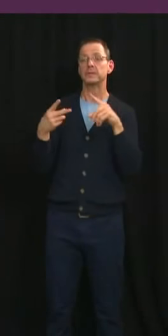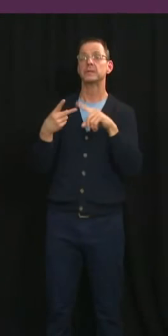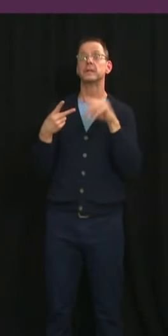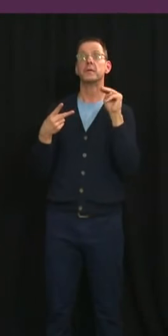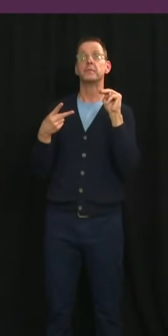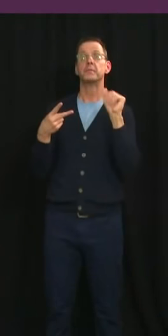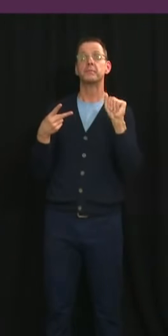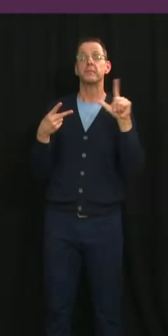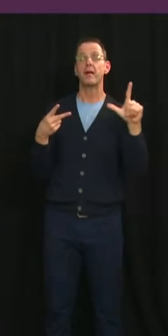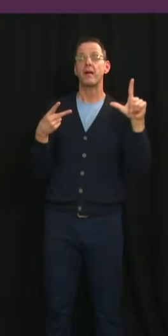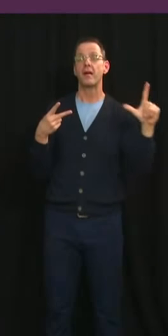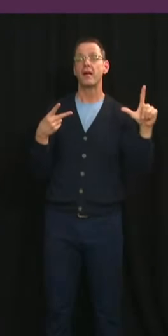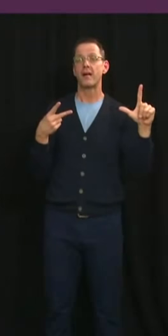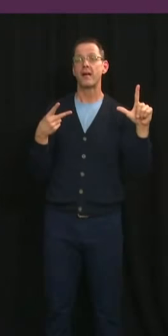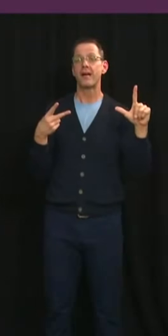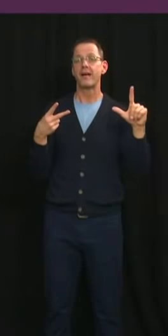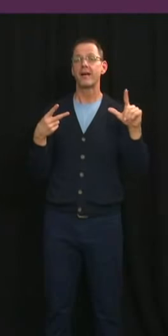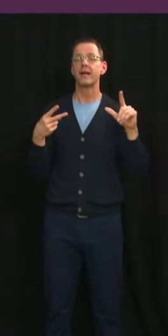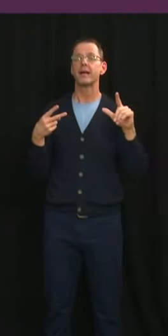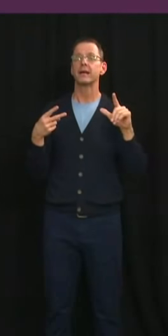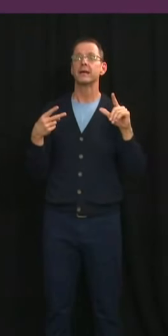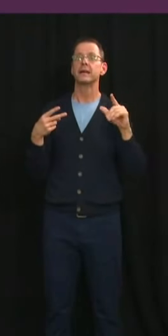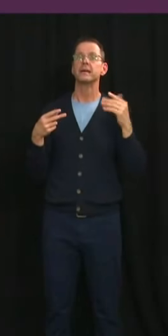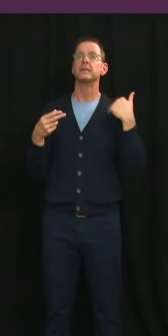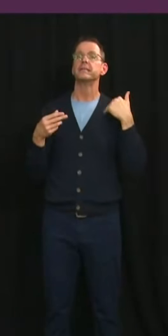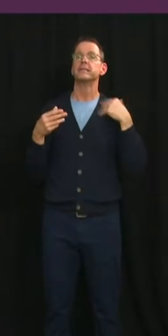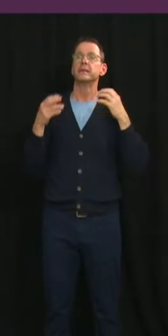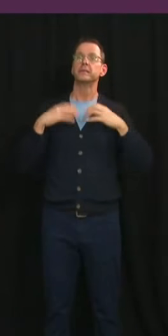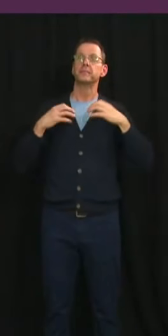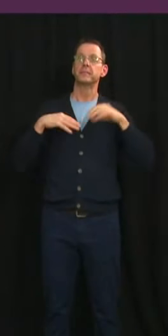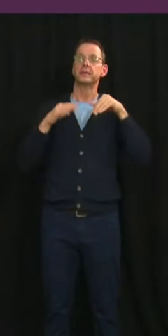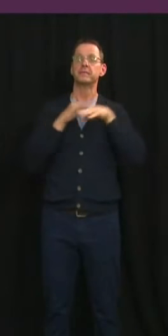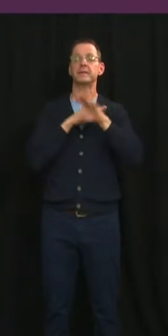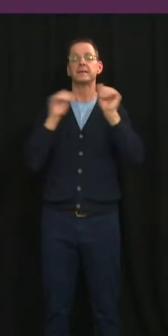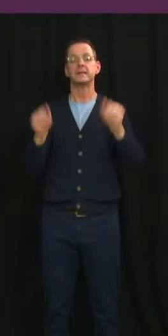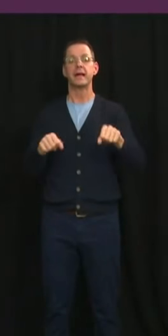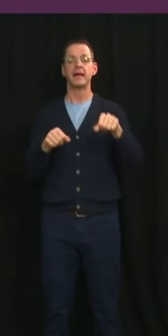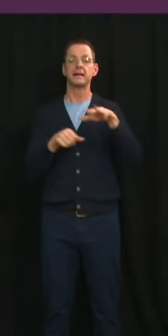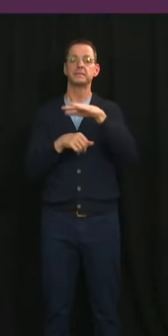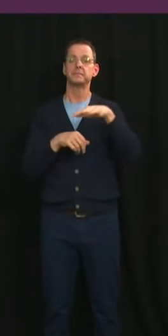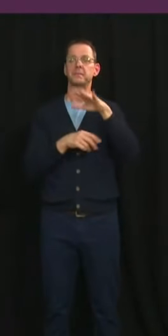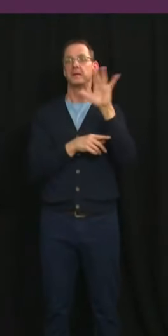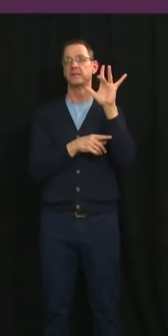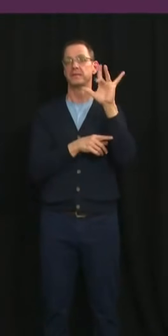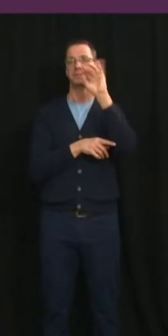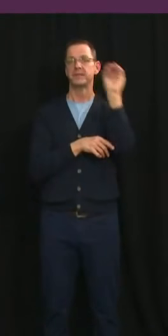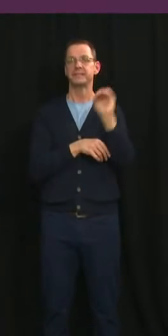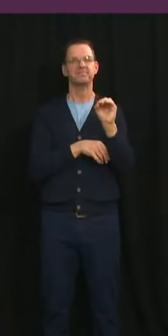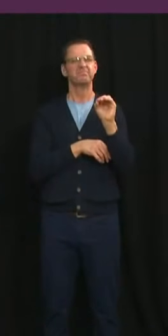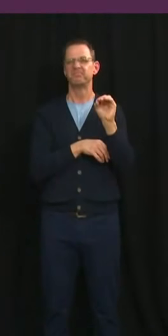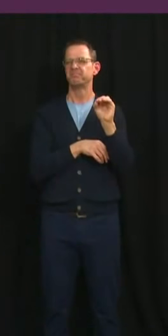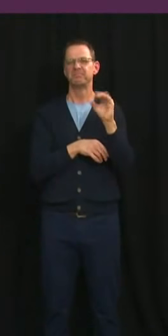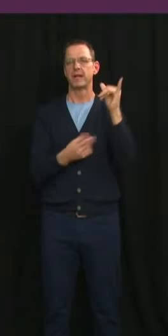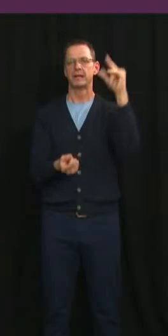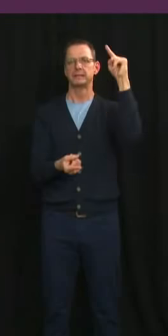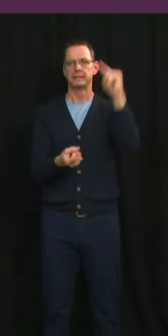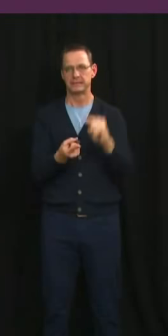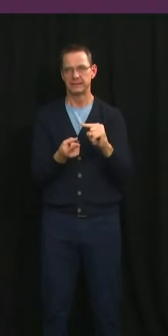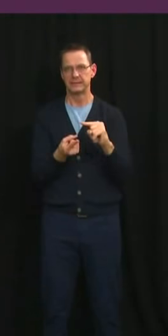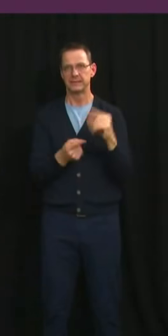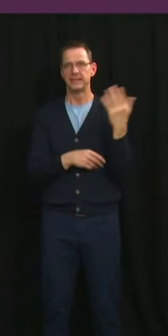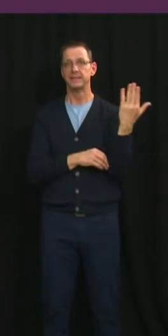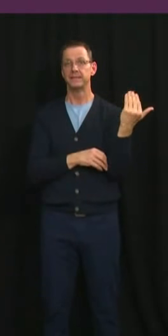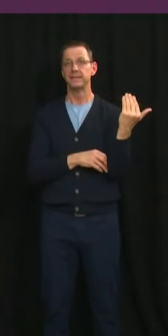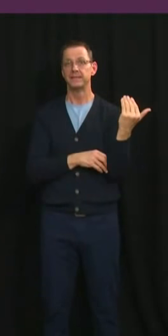this will drop from 25 to 15% of their fire code maximum occupancy. As always,